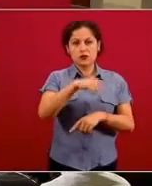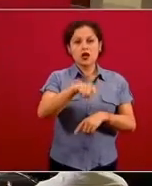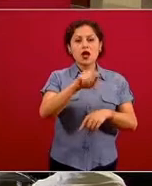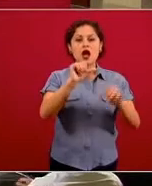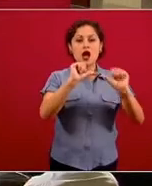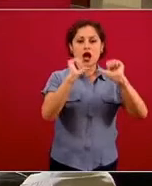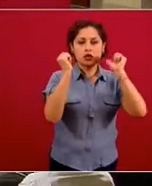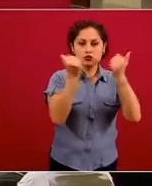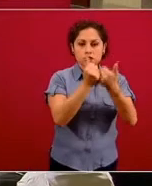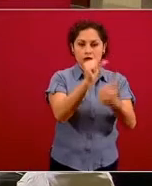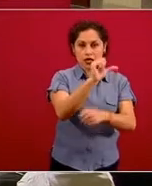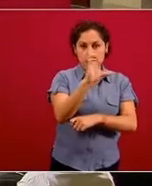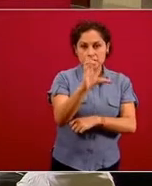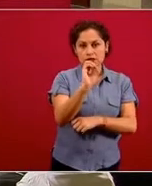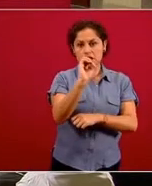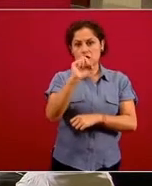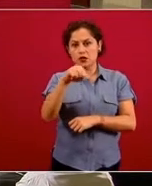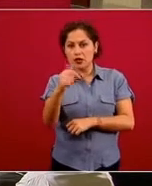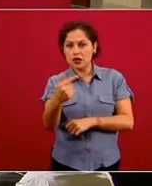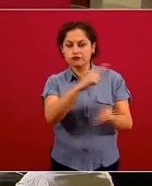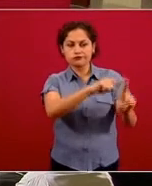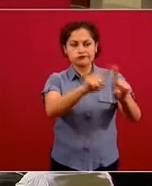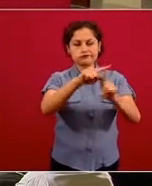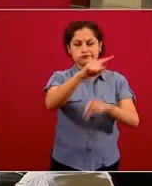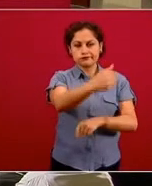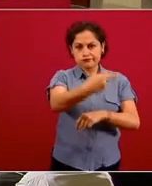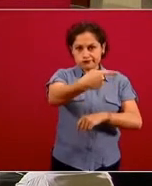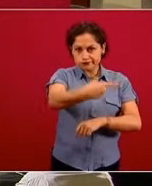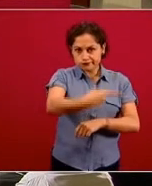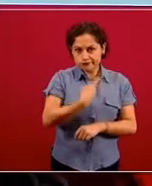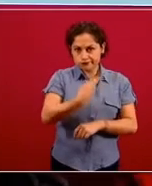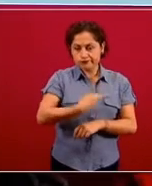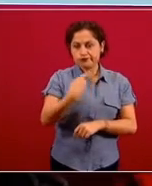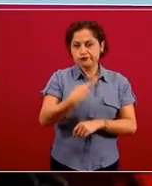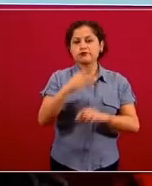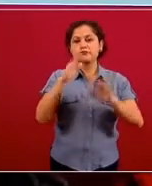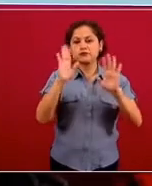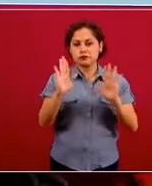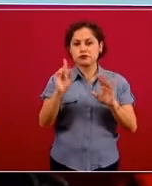you have been asking for. We know that civil society has been asking for